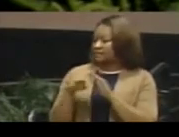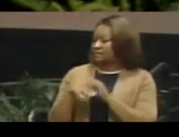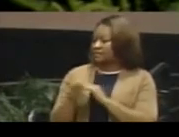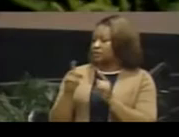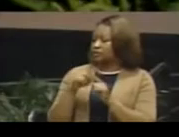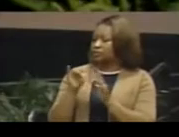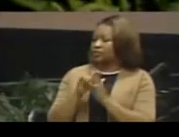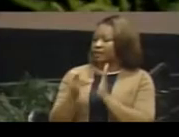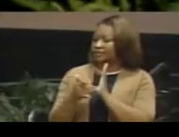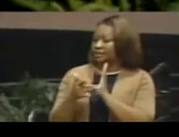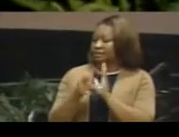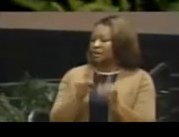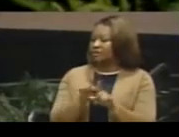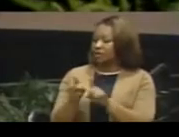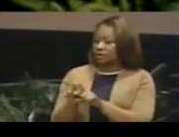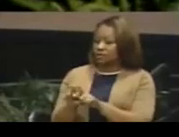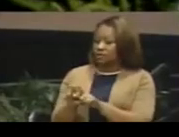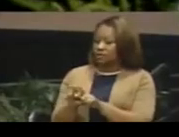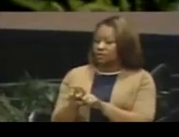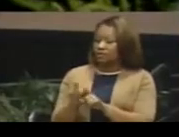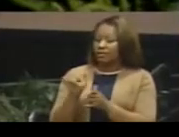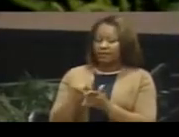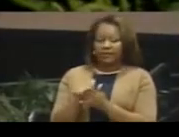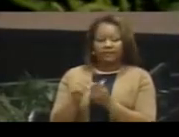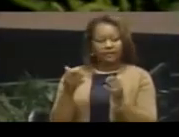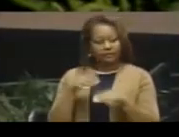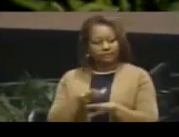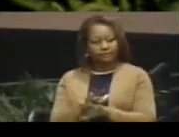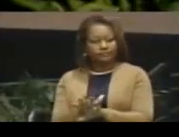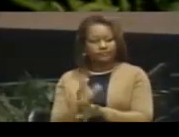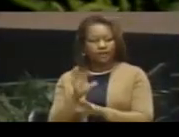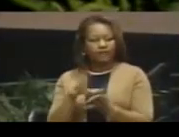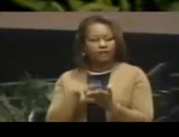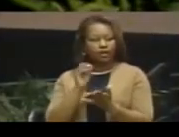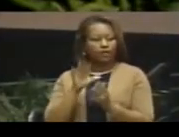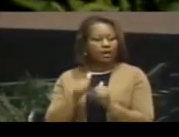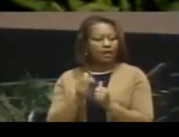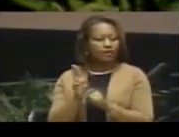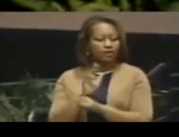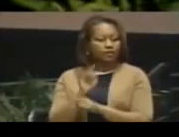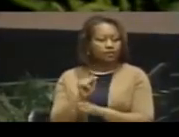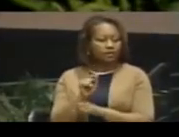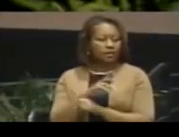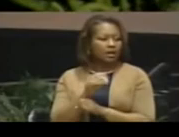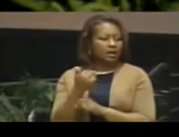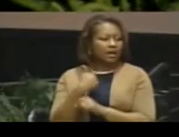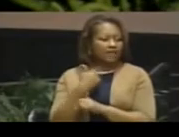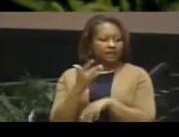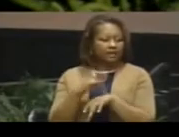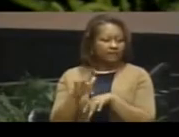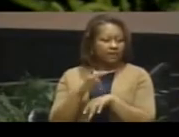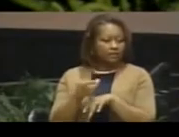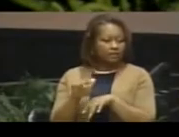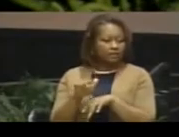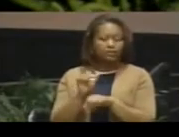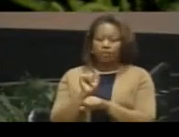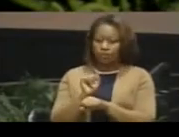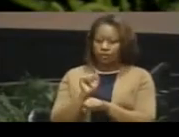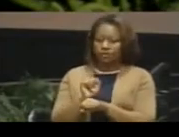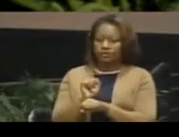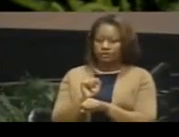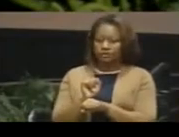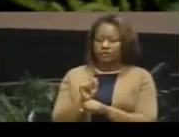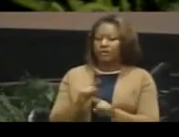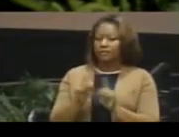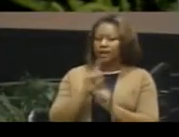the technology so that blend of learning how to use it and having it available works. But